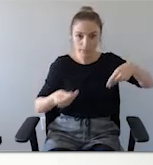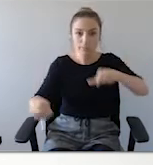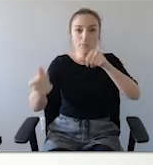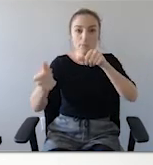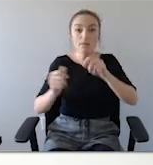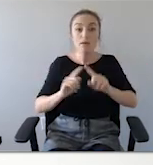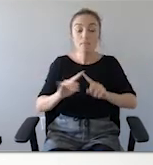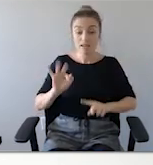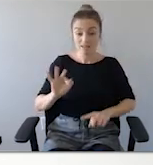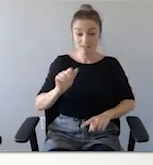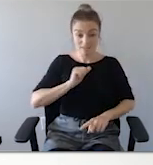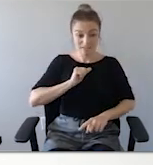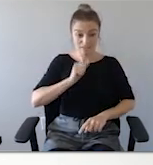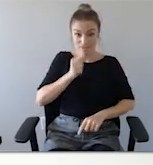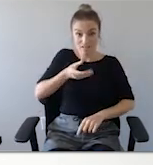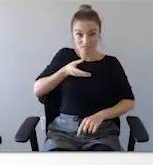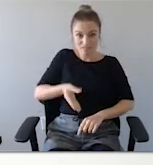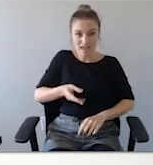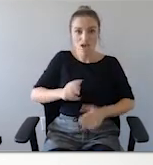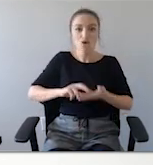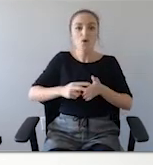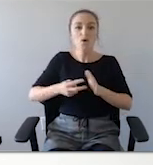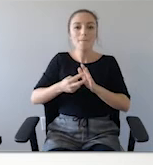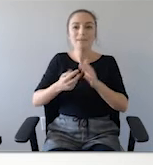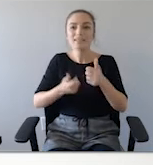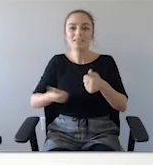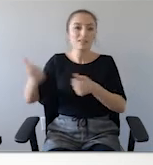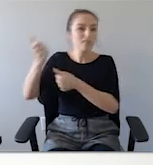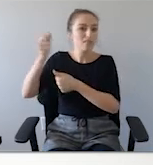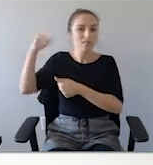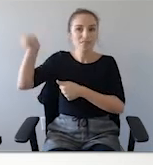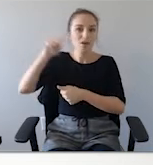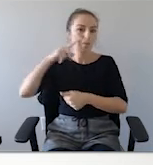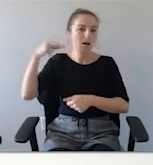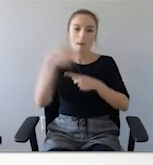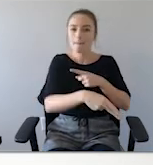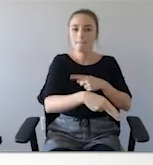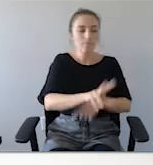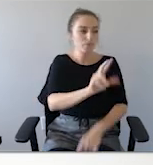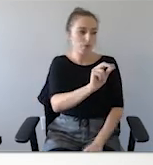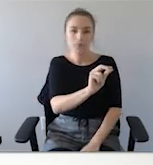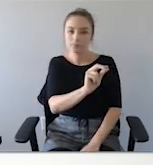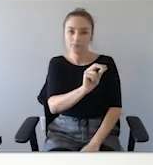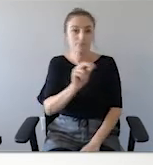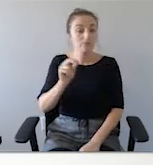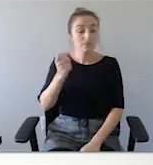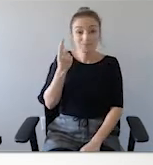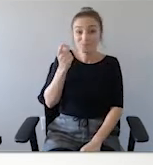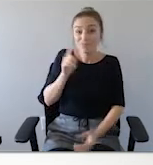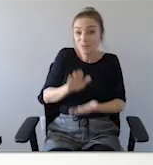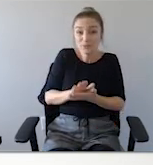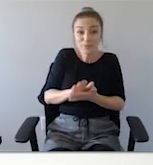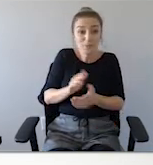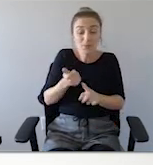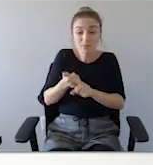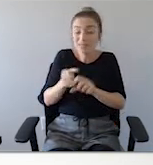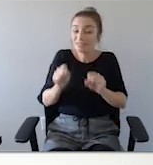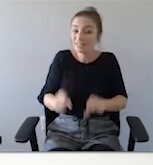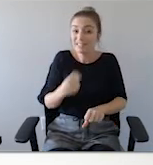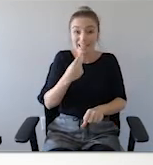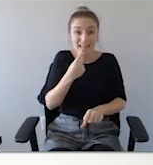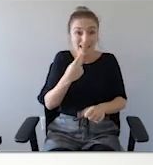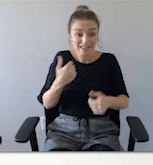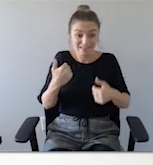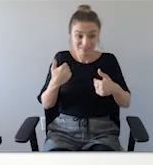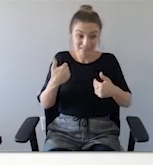stop, they would have cut it, which they can do. Your school can say, you know what, we're done with this meeting. So you have to